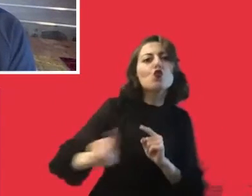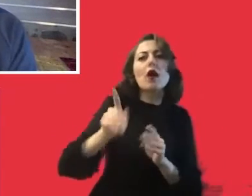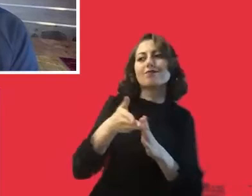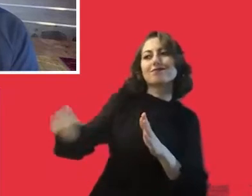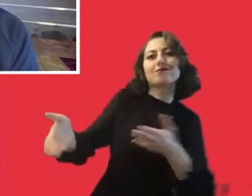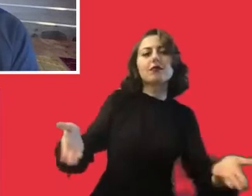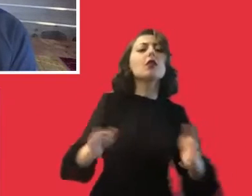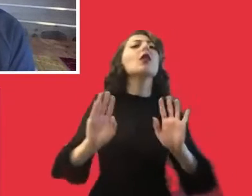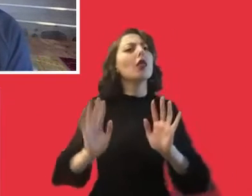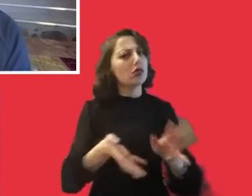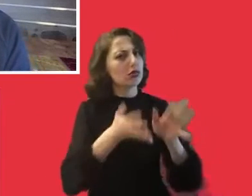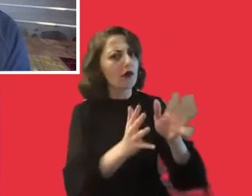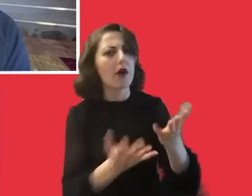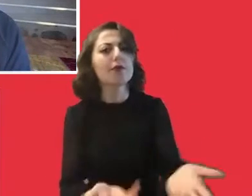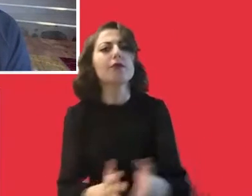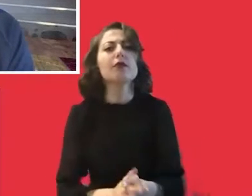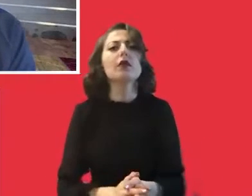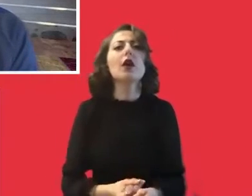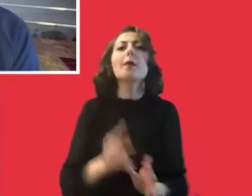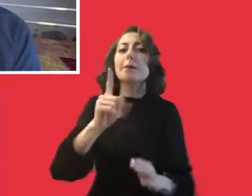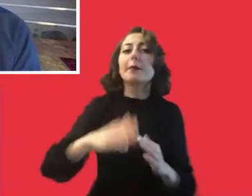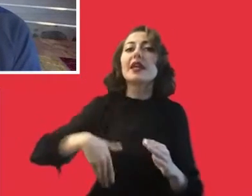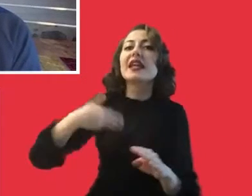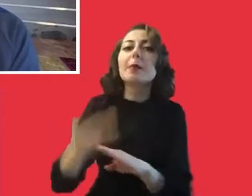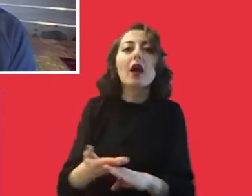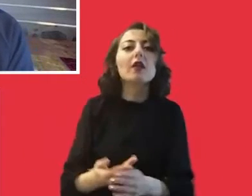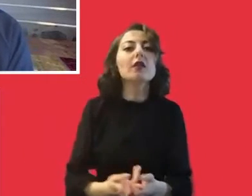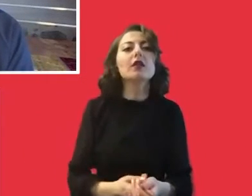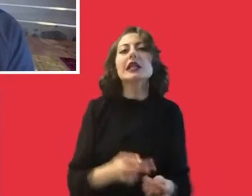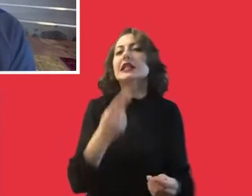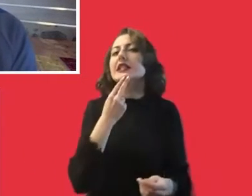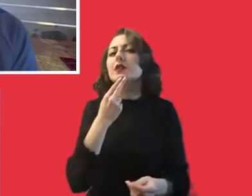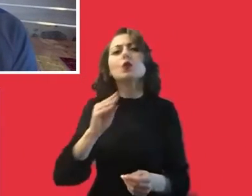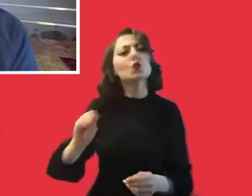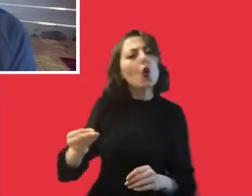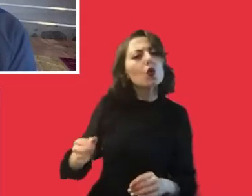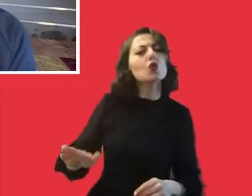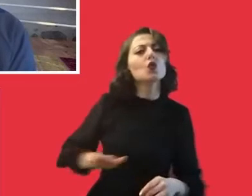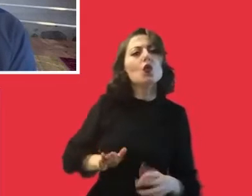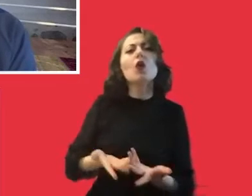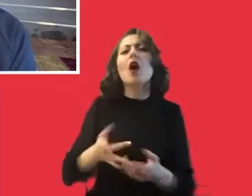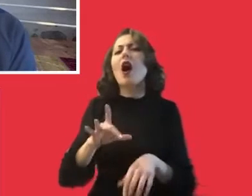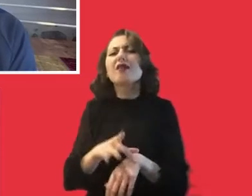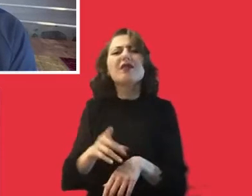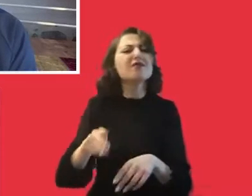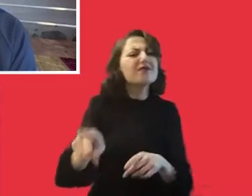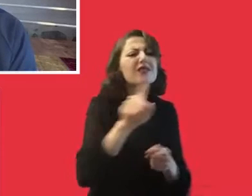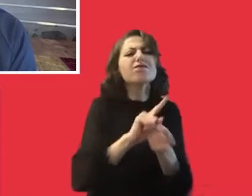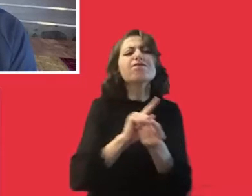racist, anti-racist sports discussions, and women, children, and also